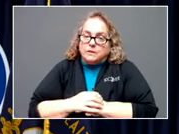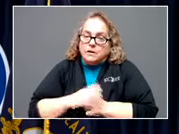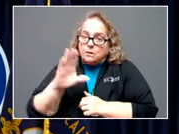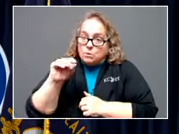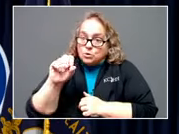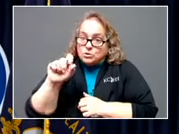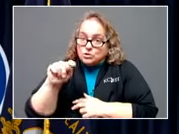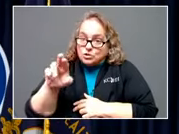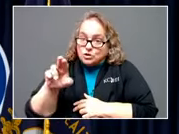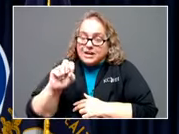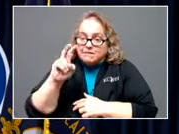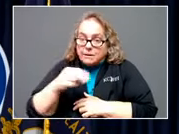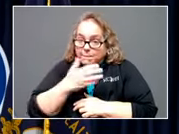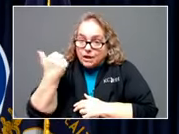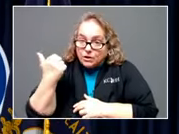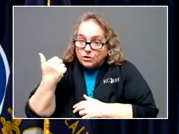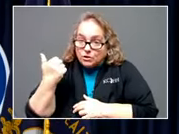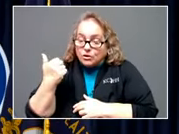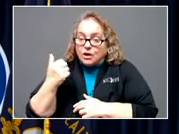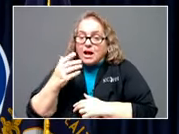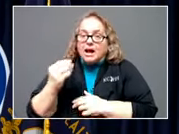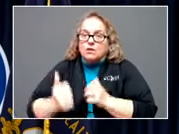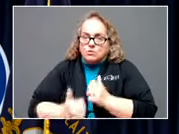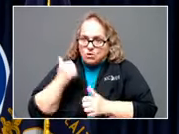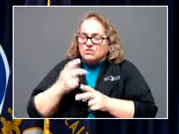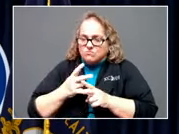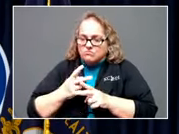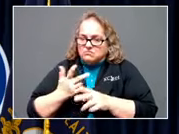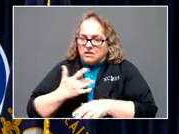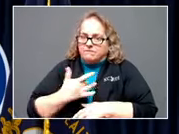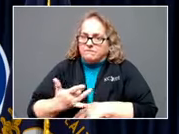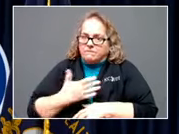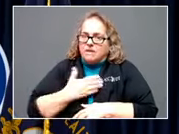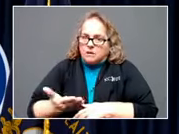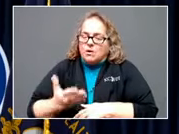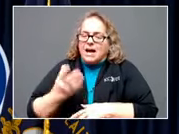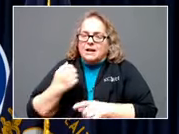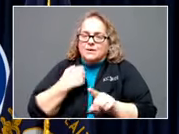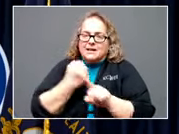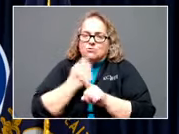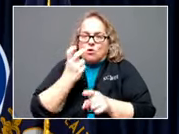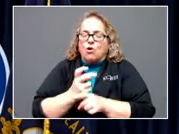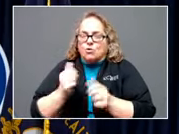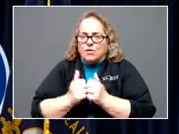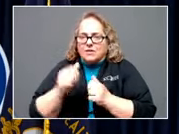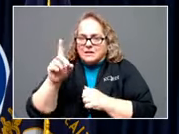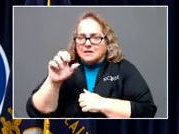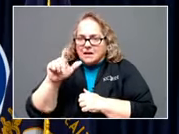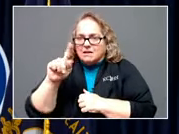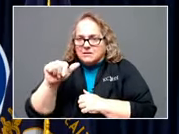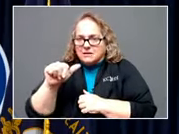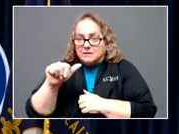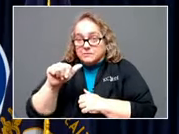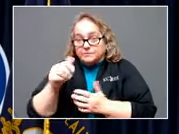even better, and they are readily available. And we got hit pretty hard with Delta. People hopefully will be